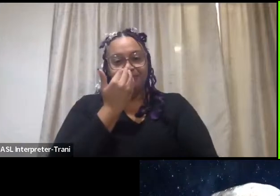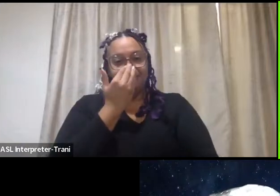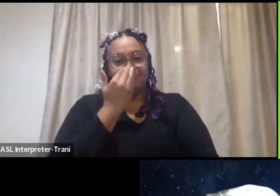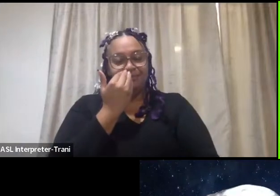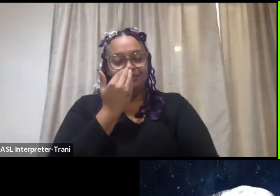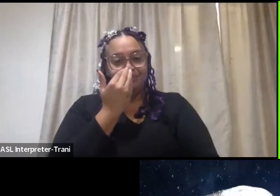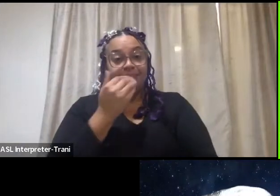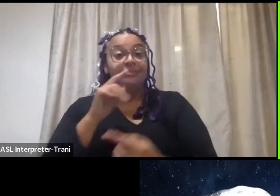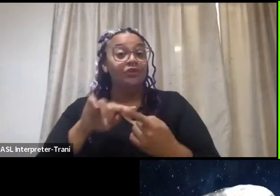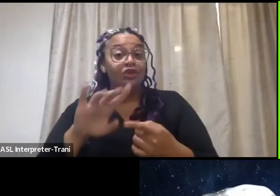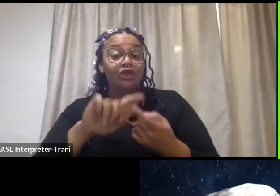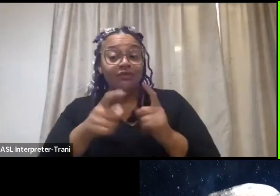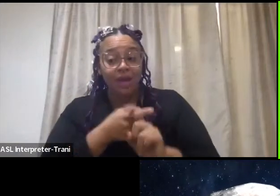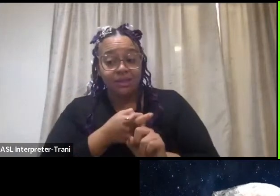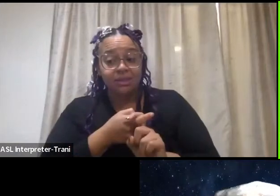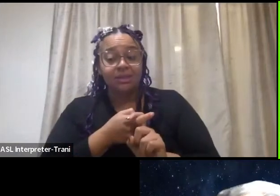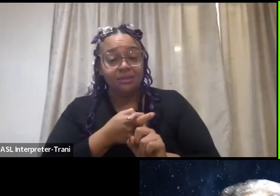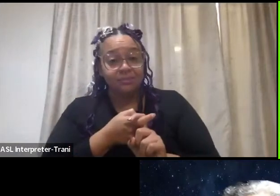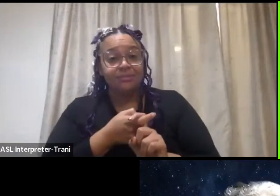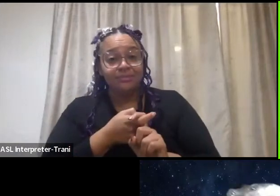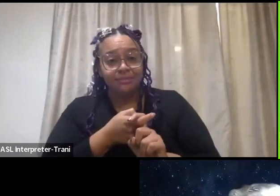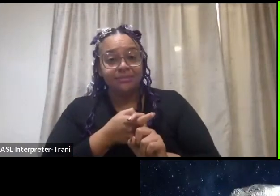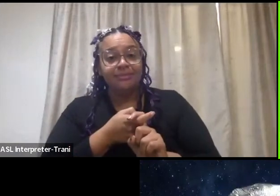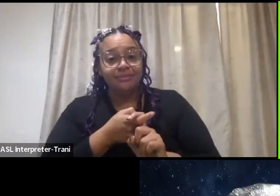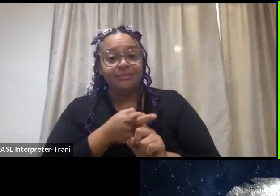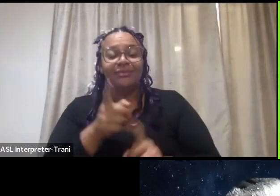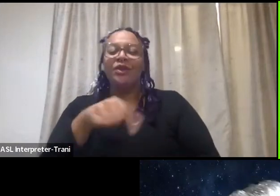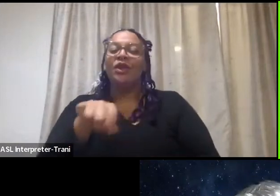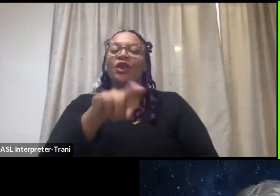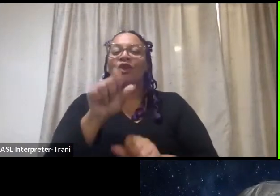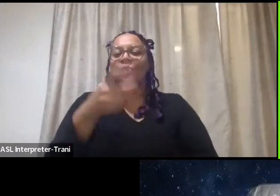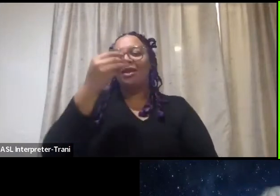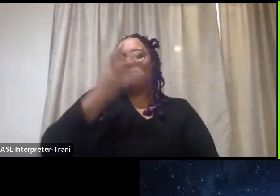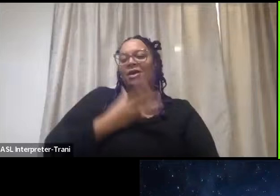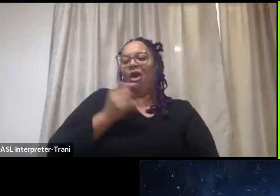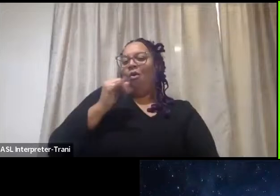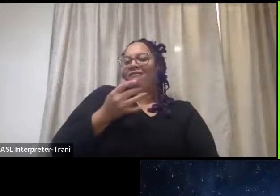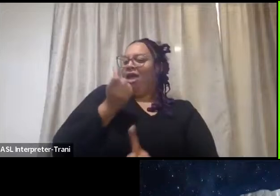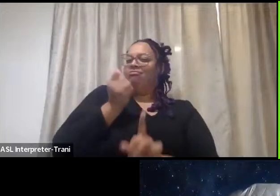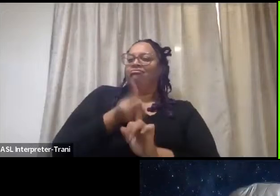dear friends. Y'all can let me know if that hit or not. Oh,